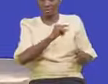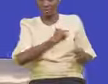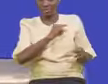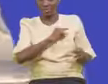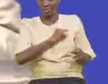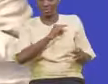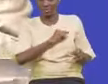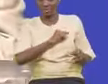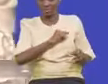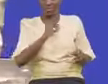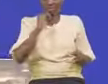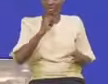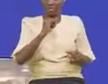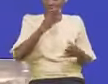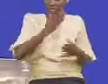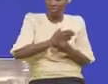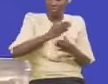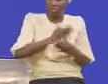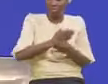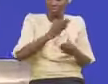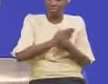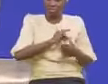Eye eƒe dzitsinya le fu ɖem nɛ.